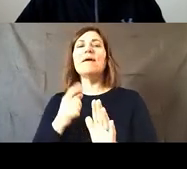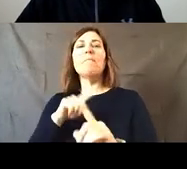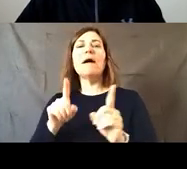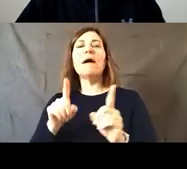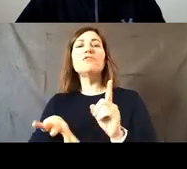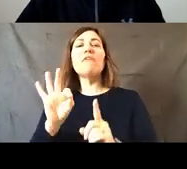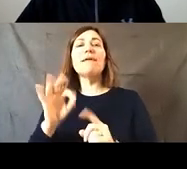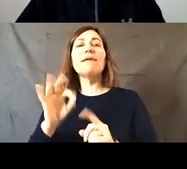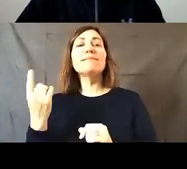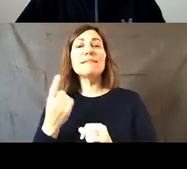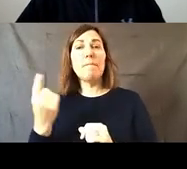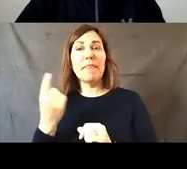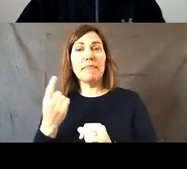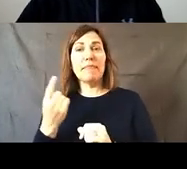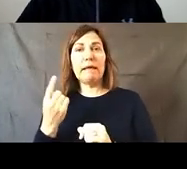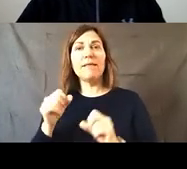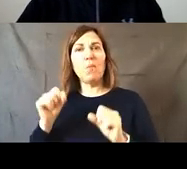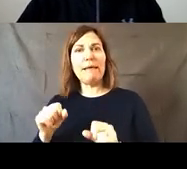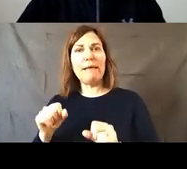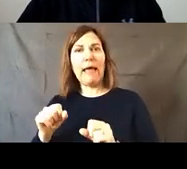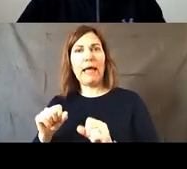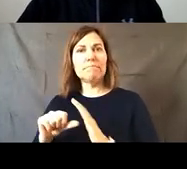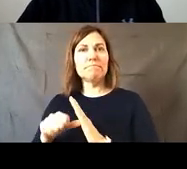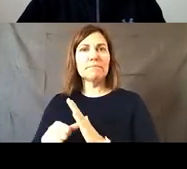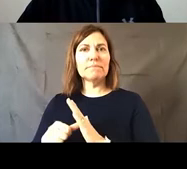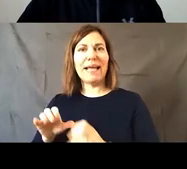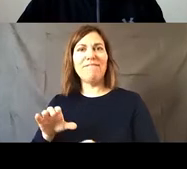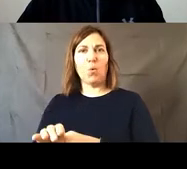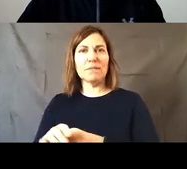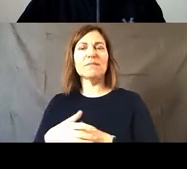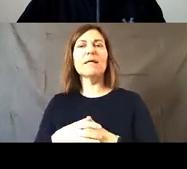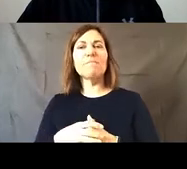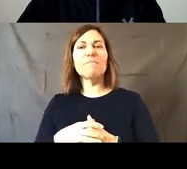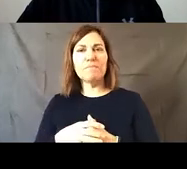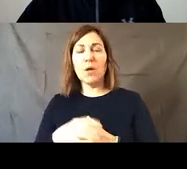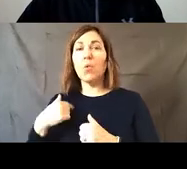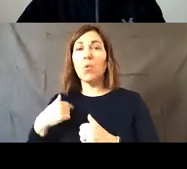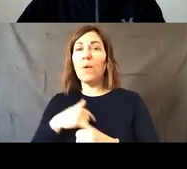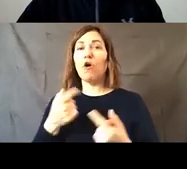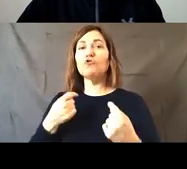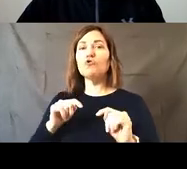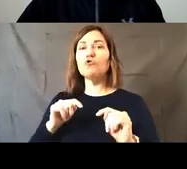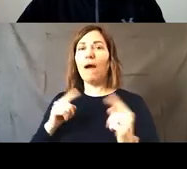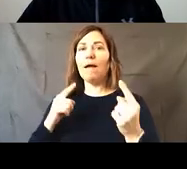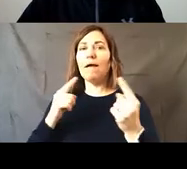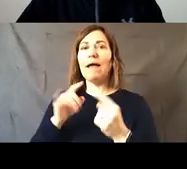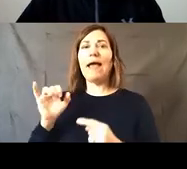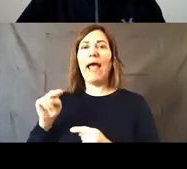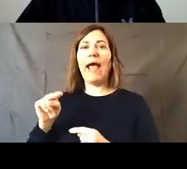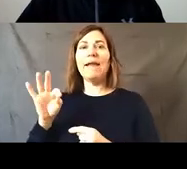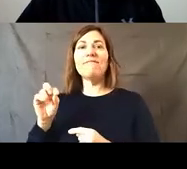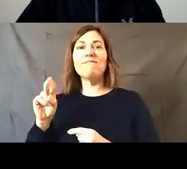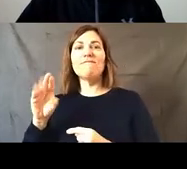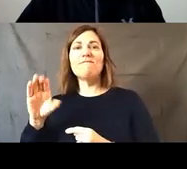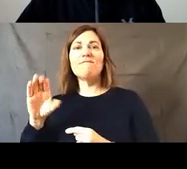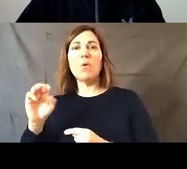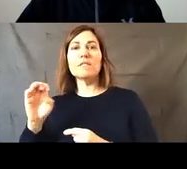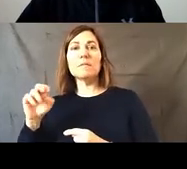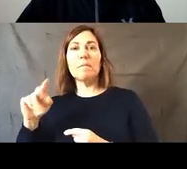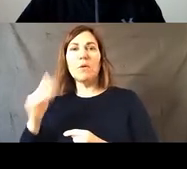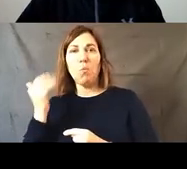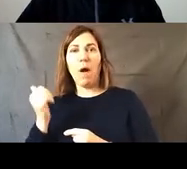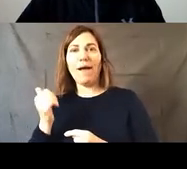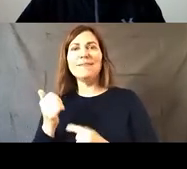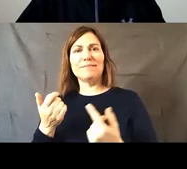is enforceable. We're trying to get to enforcement so that we can try to help this eviction rate from going